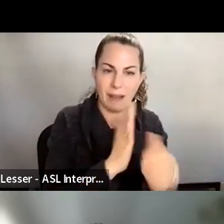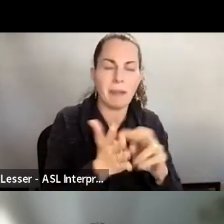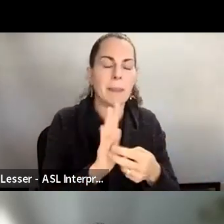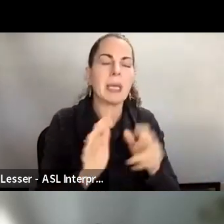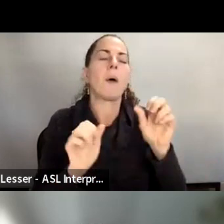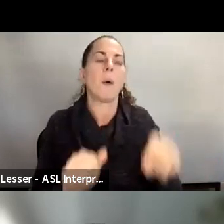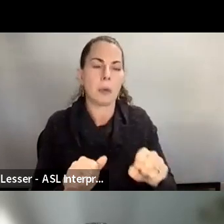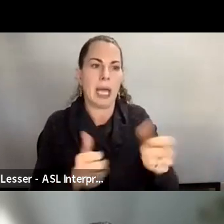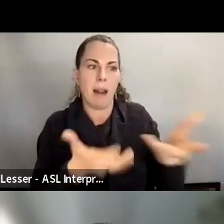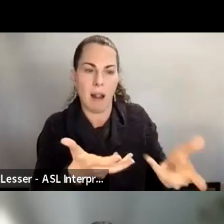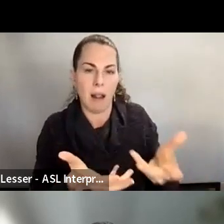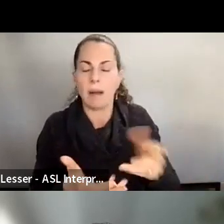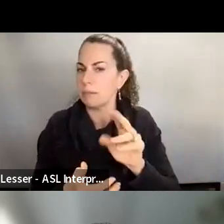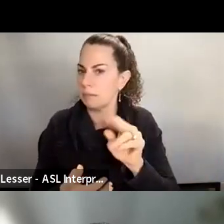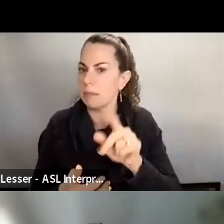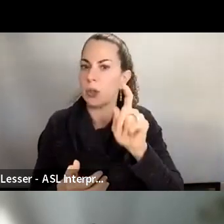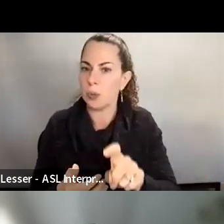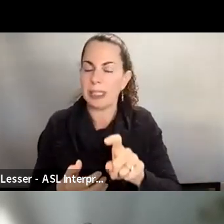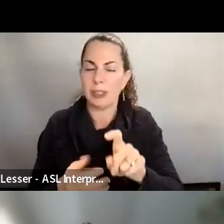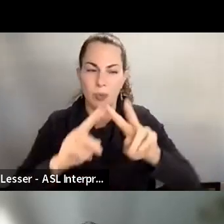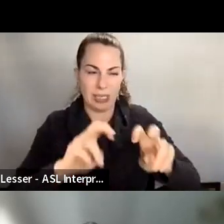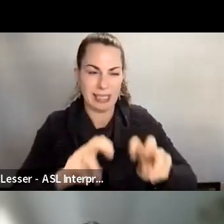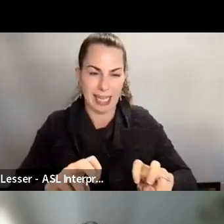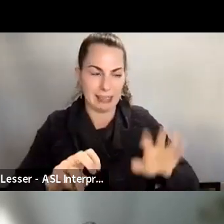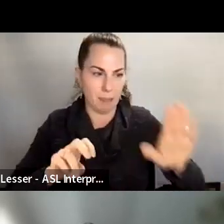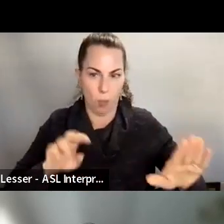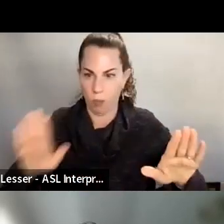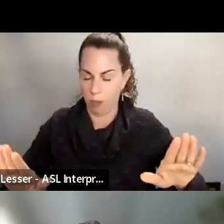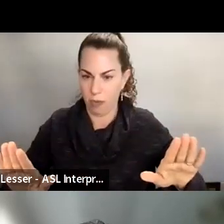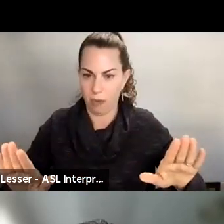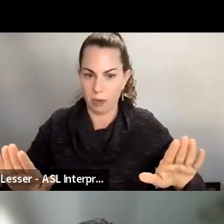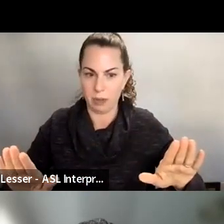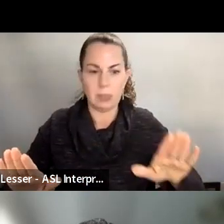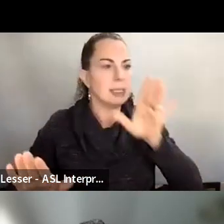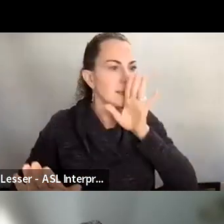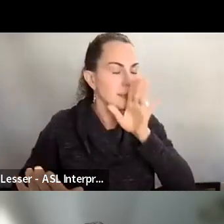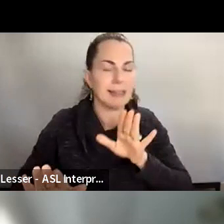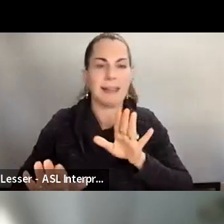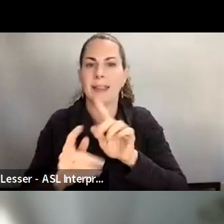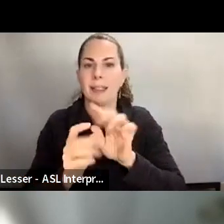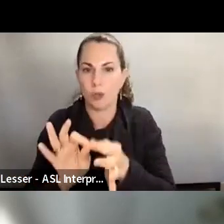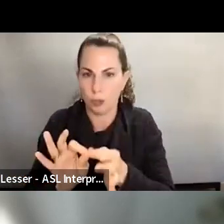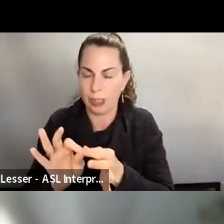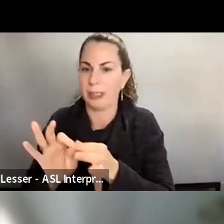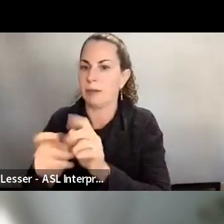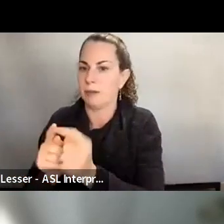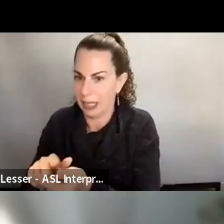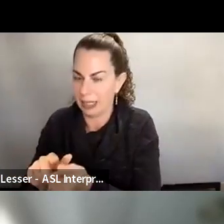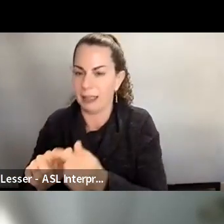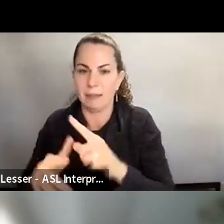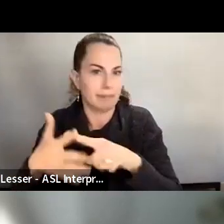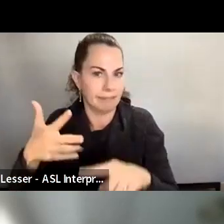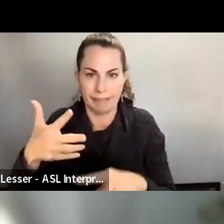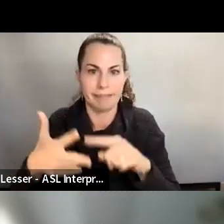and they know both need to be assessed independently. And if not, there are serious health implications for that patient and